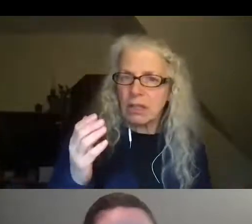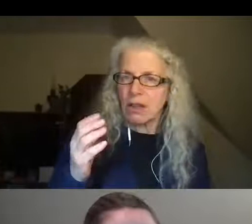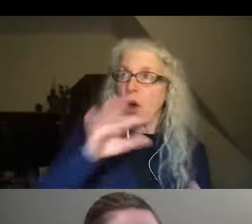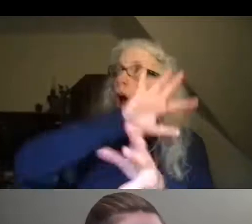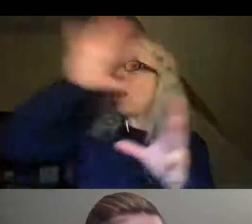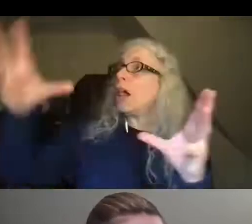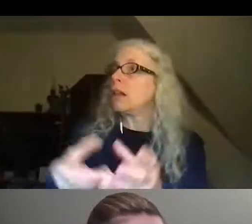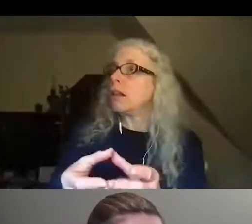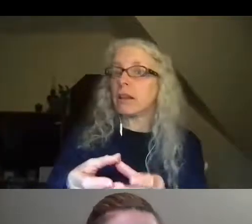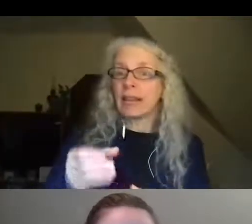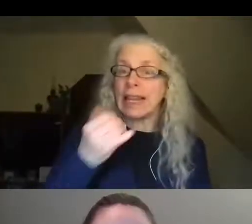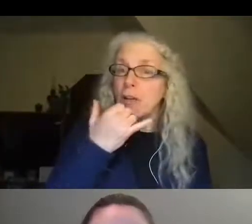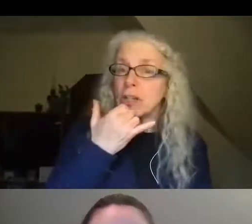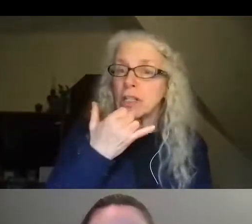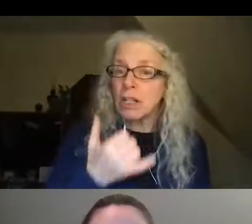good. But